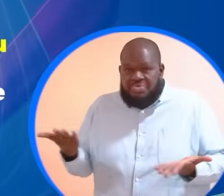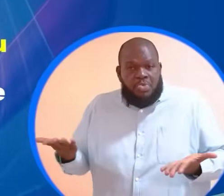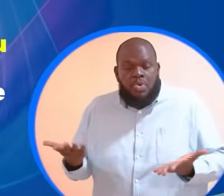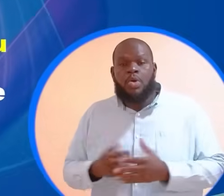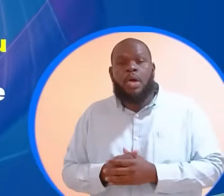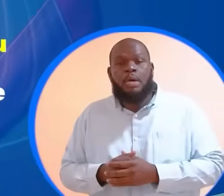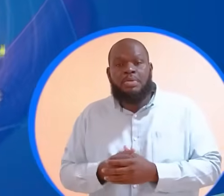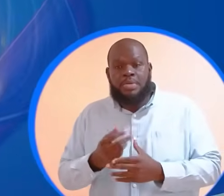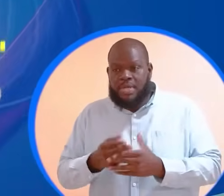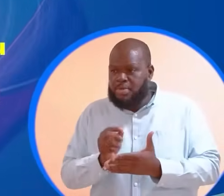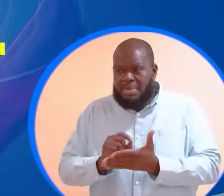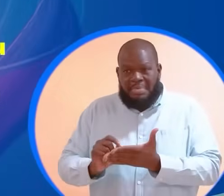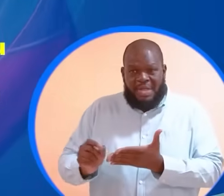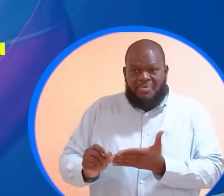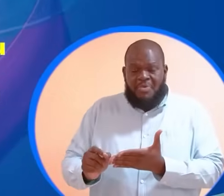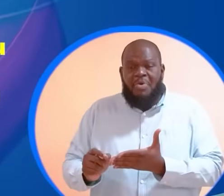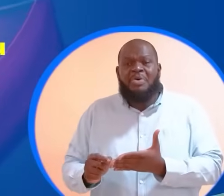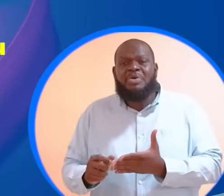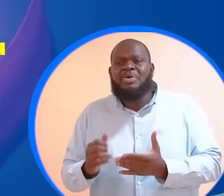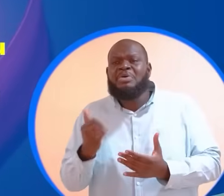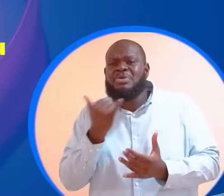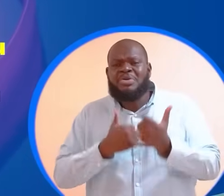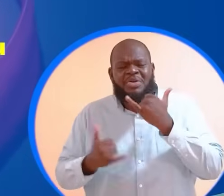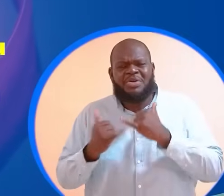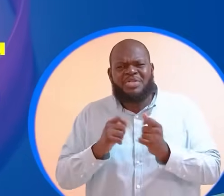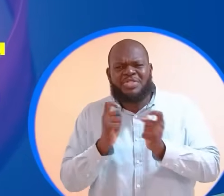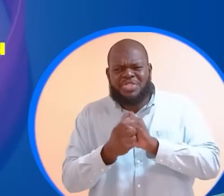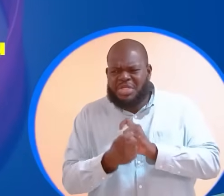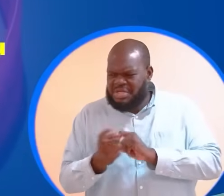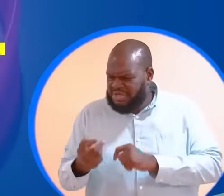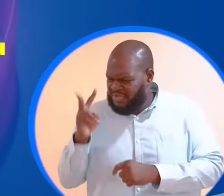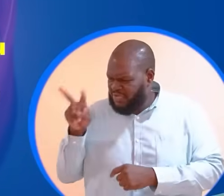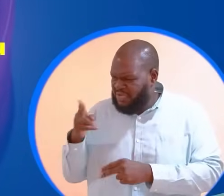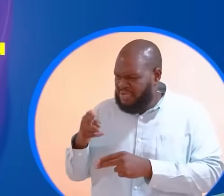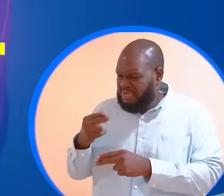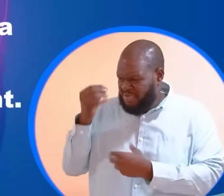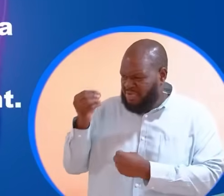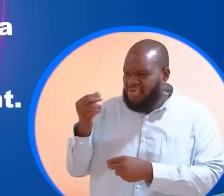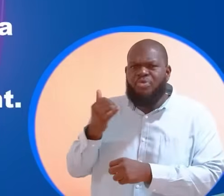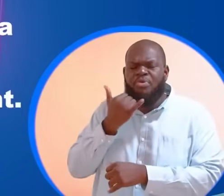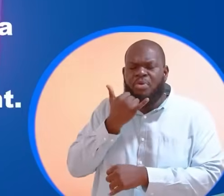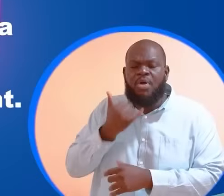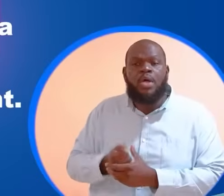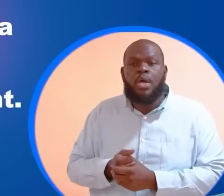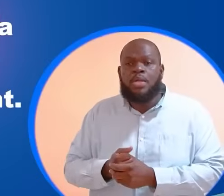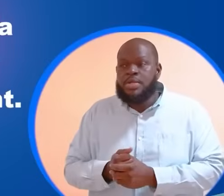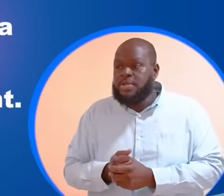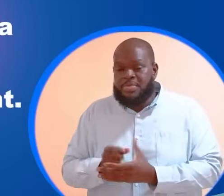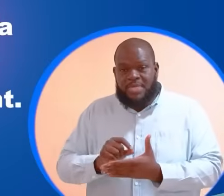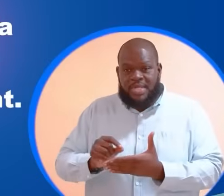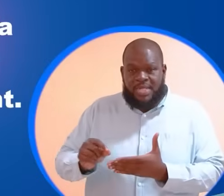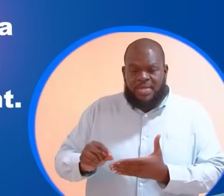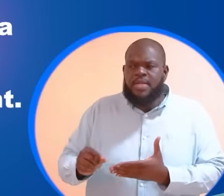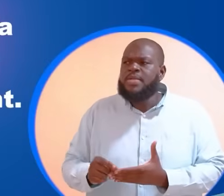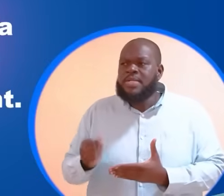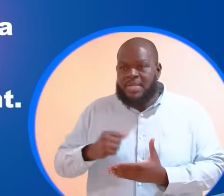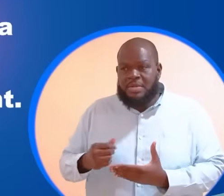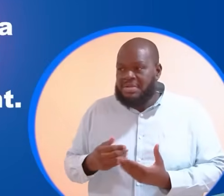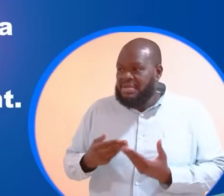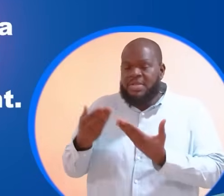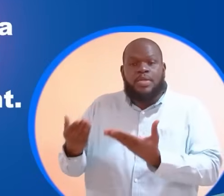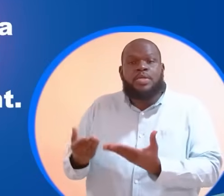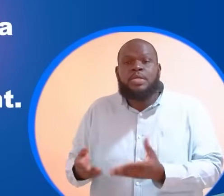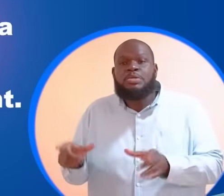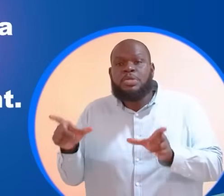if you have changed your name. Apply for a correction if your particulars are incorrect. Any person applying for a change or correction